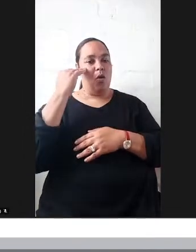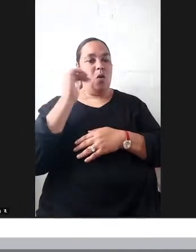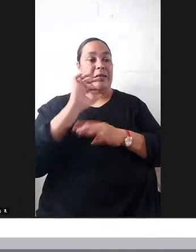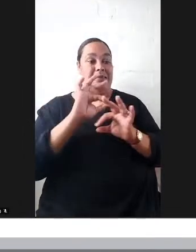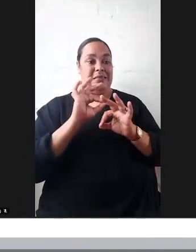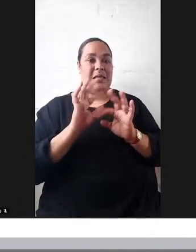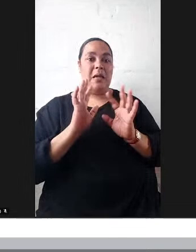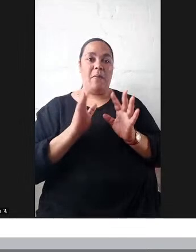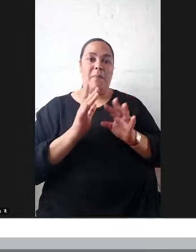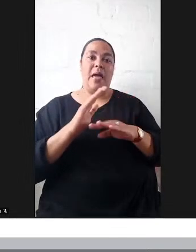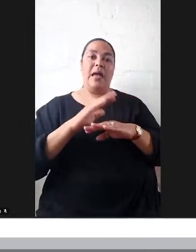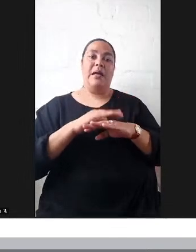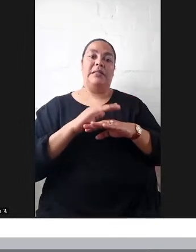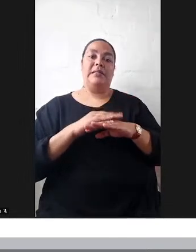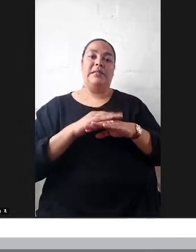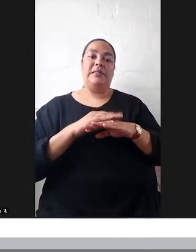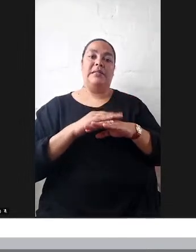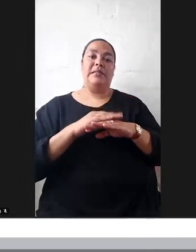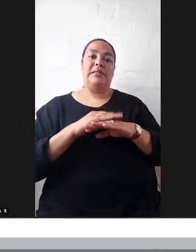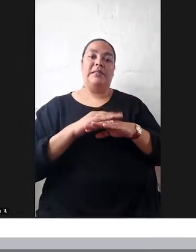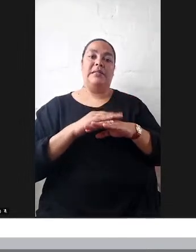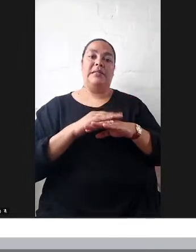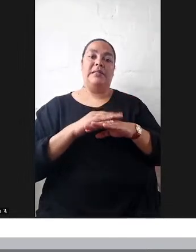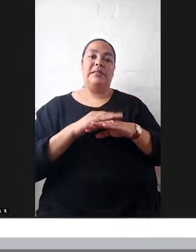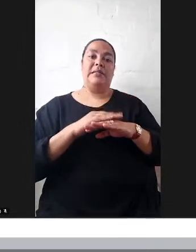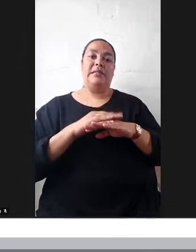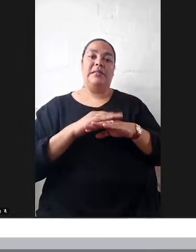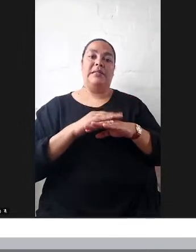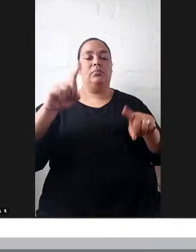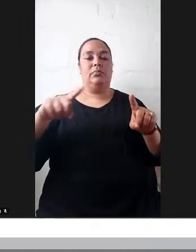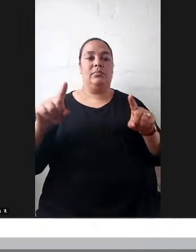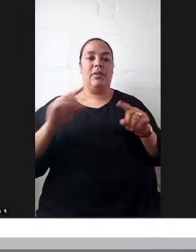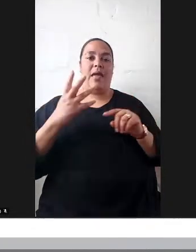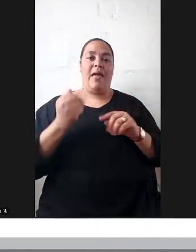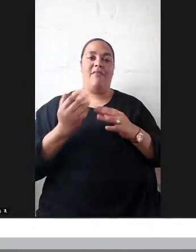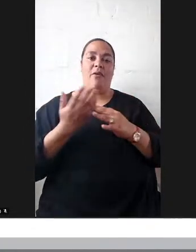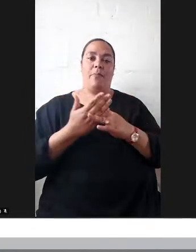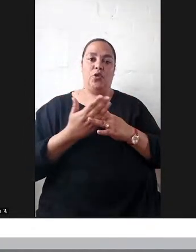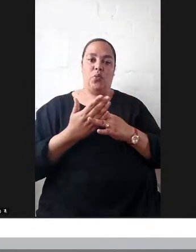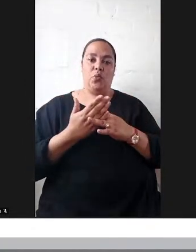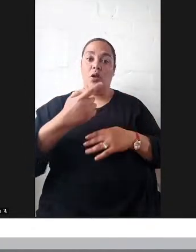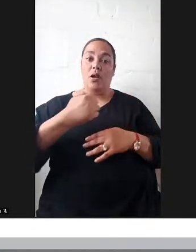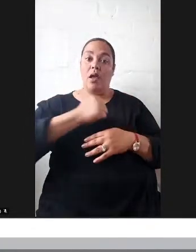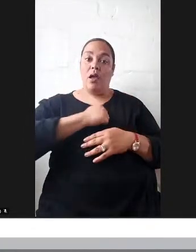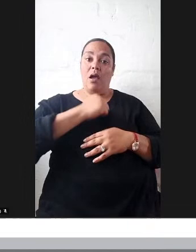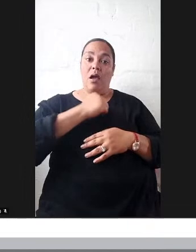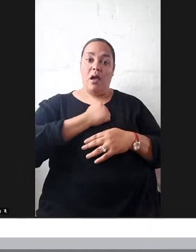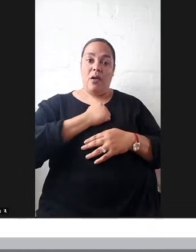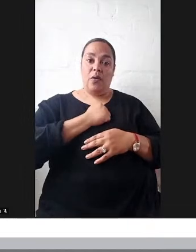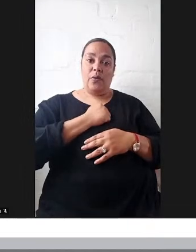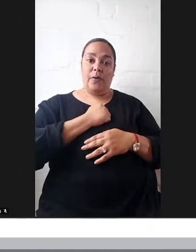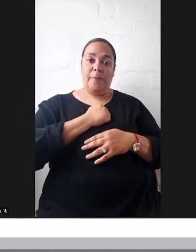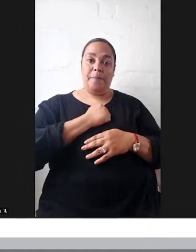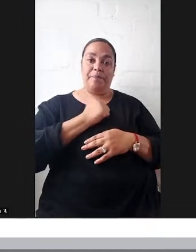time lag based on the differentiator between our the